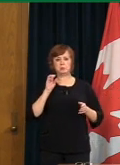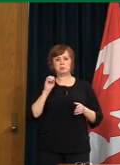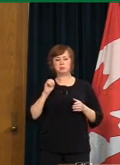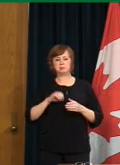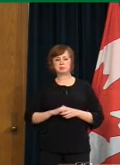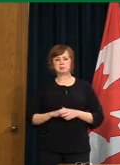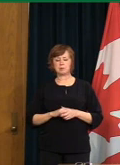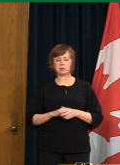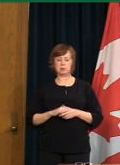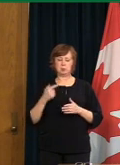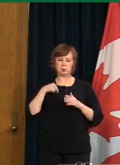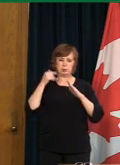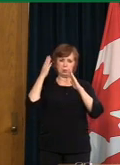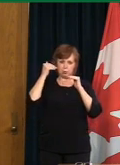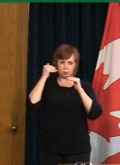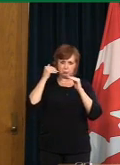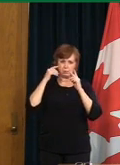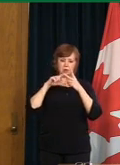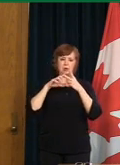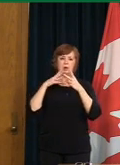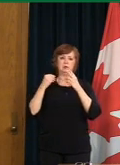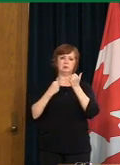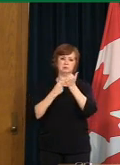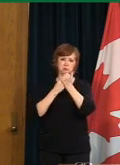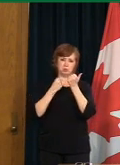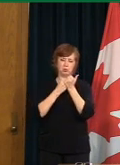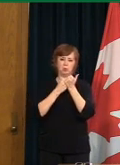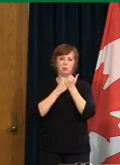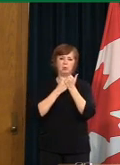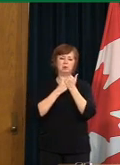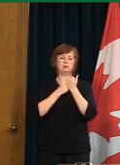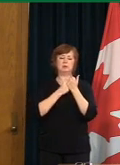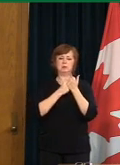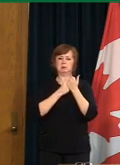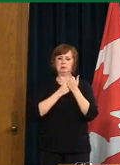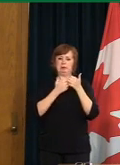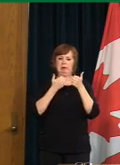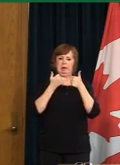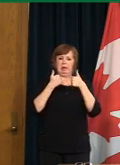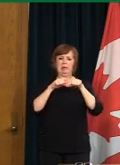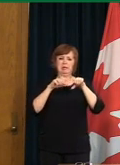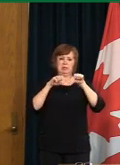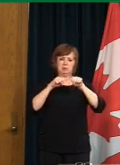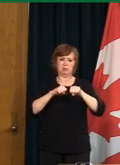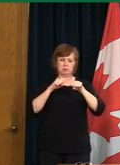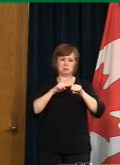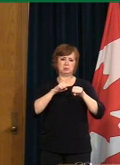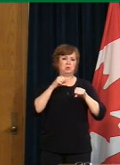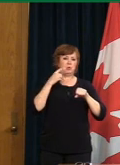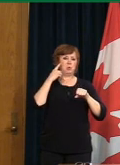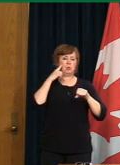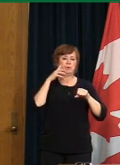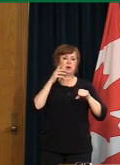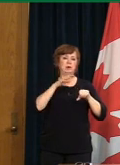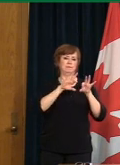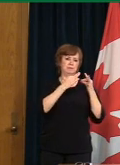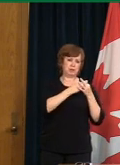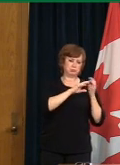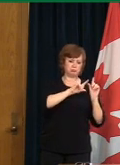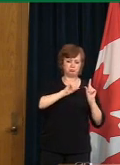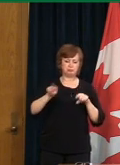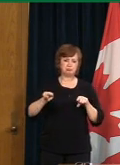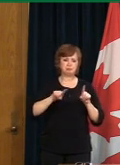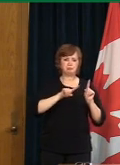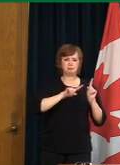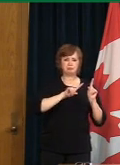that we can the opportunity for families to visit with their loved ones that may be in a long-term care home